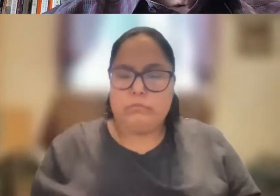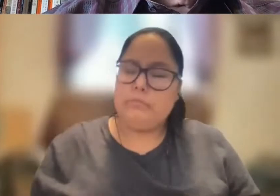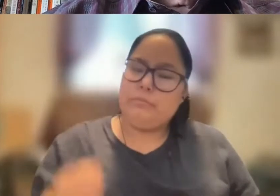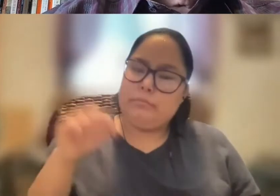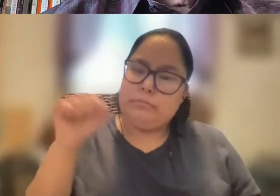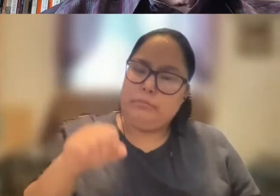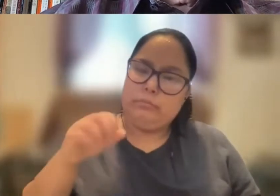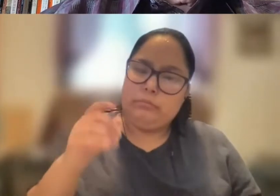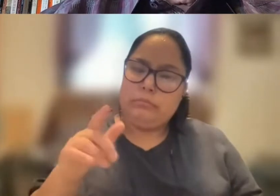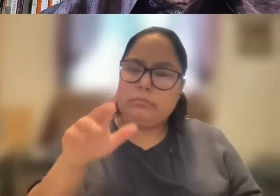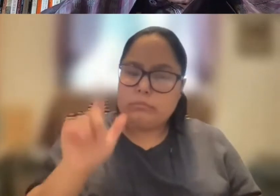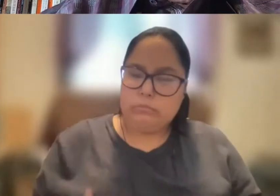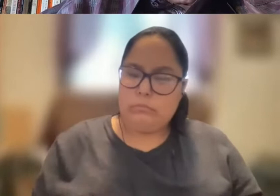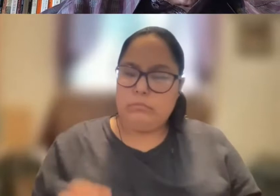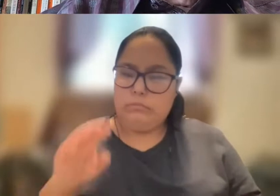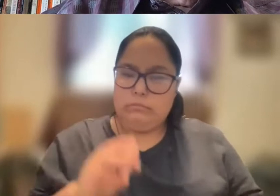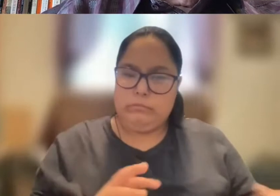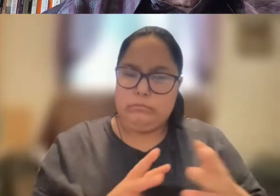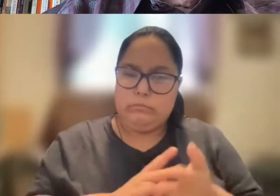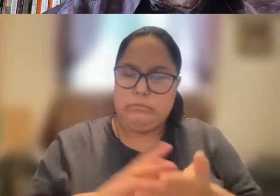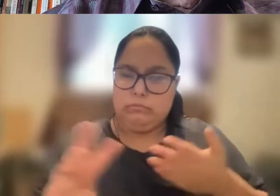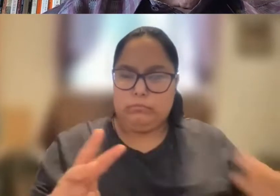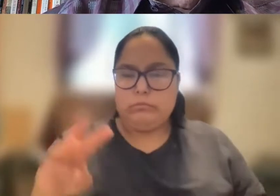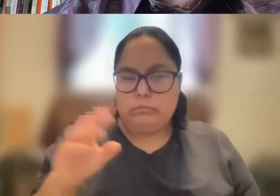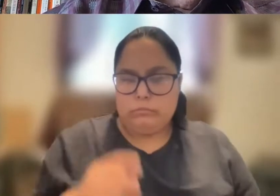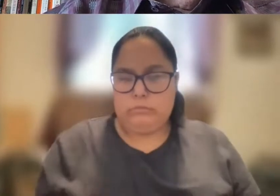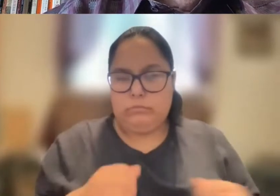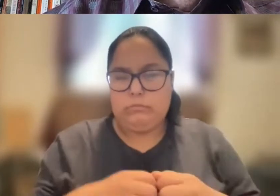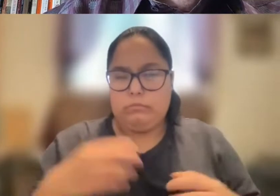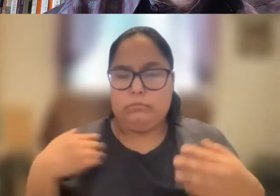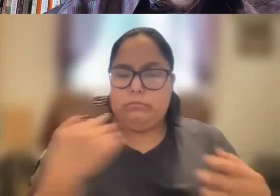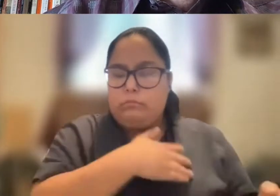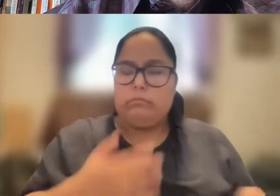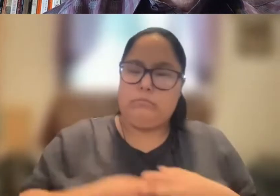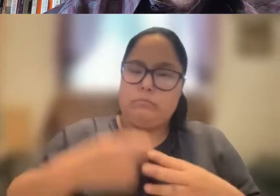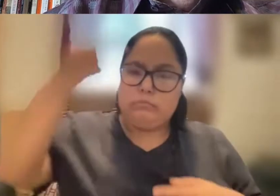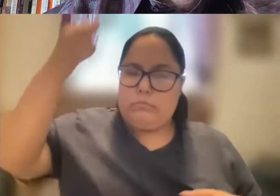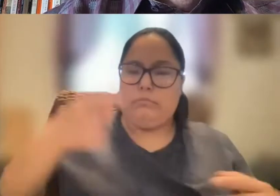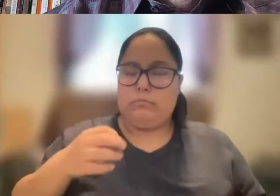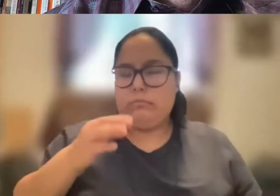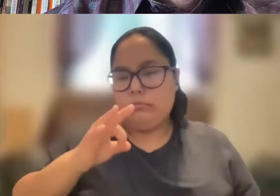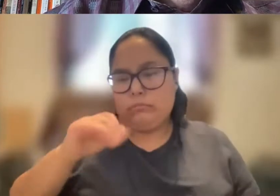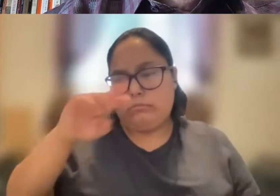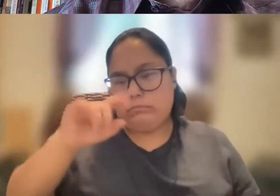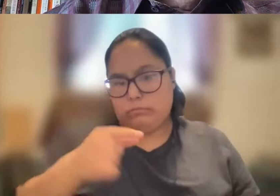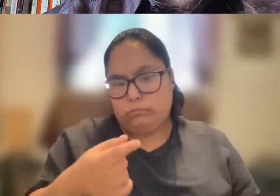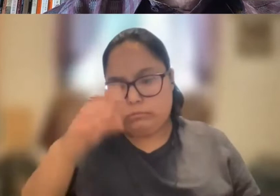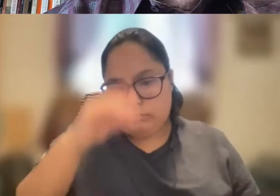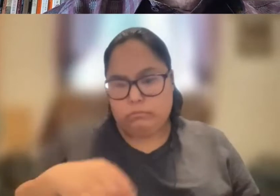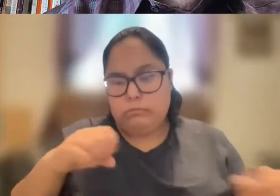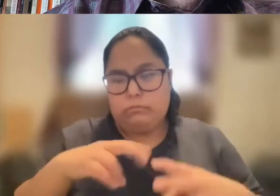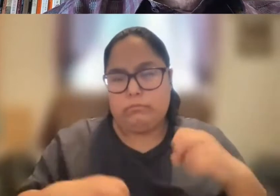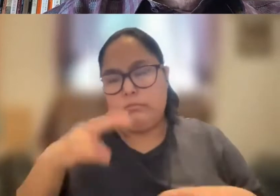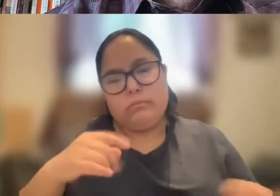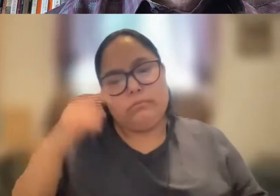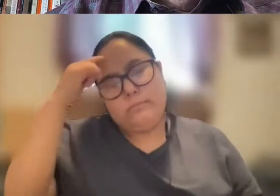in less than a week that we could raise the pride flag on the base. So in between jumping up and down and screaming